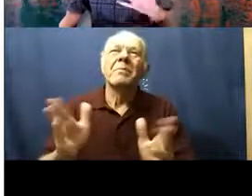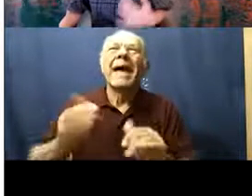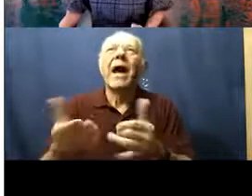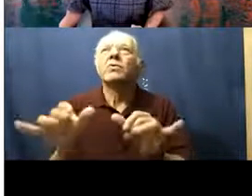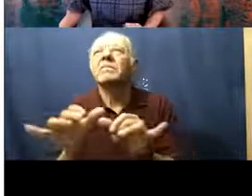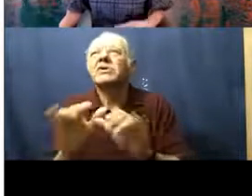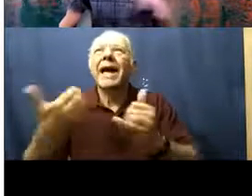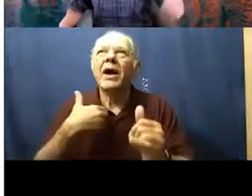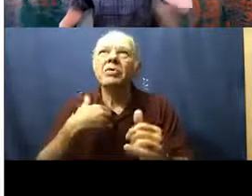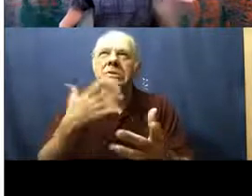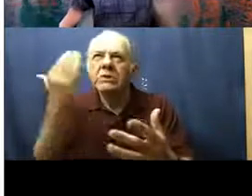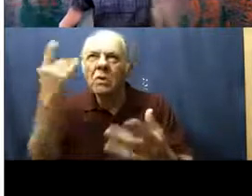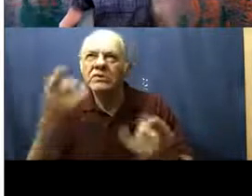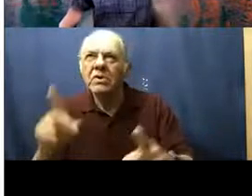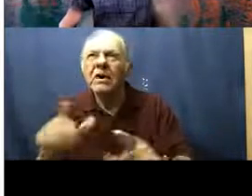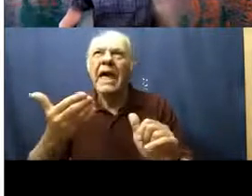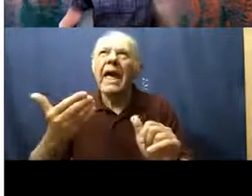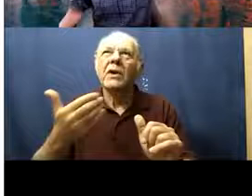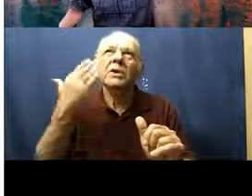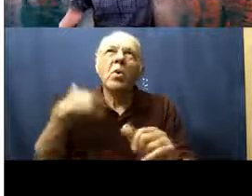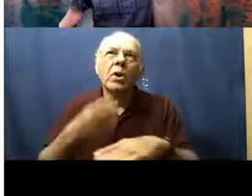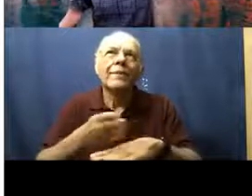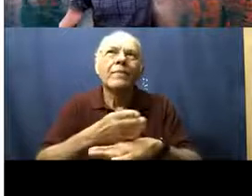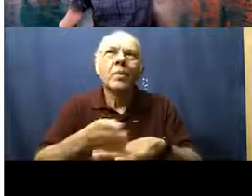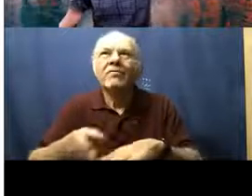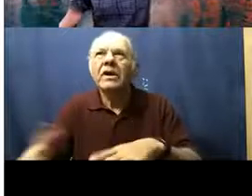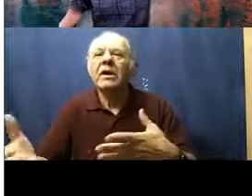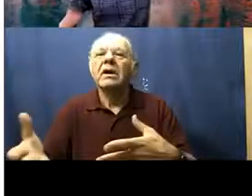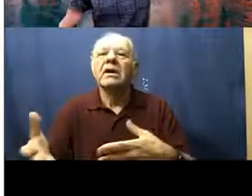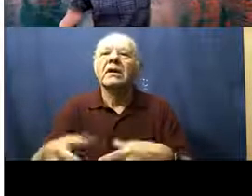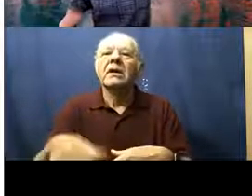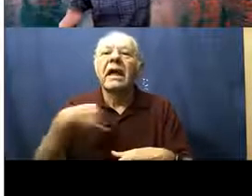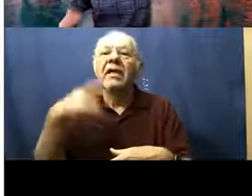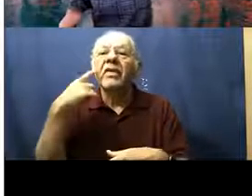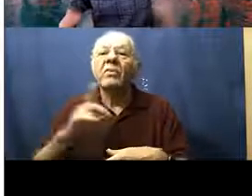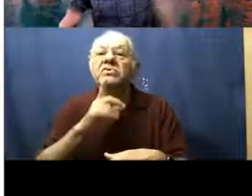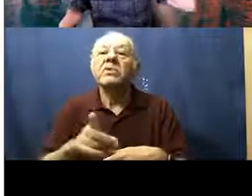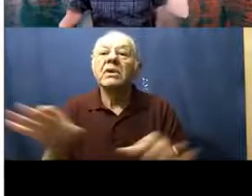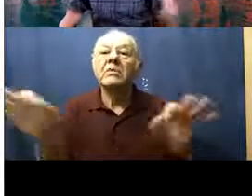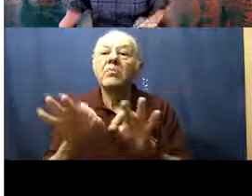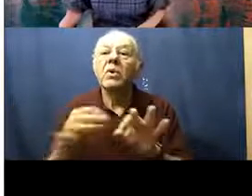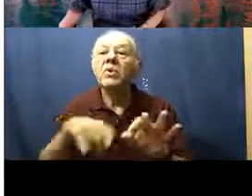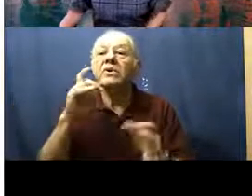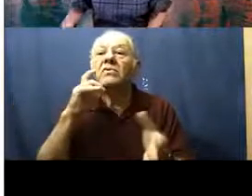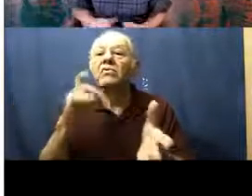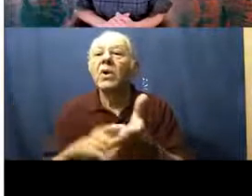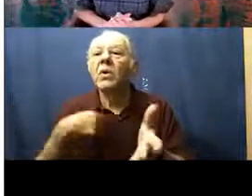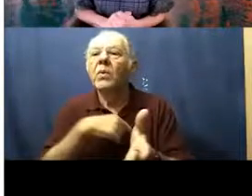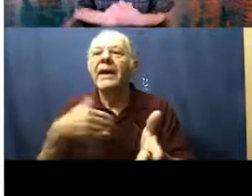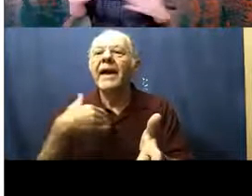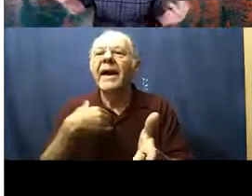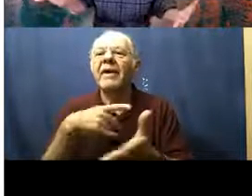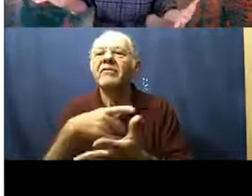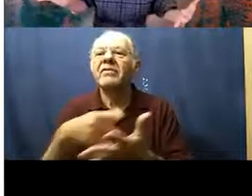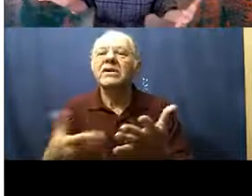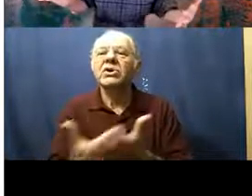get at this? How do we know we're moving the needle? And I think, what's really important to recognize is we have these